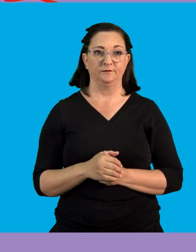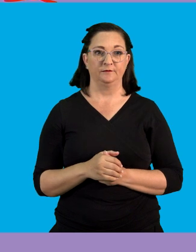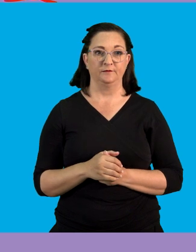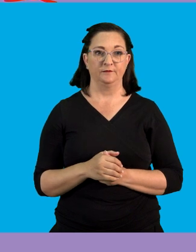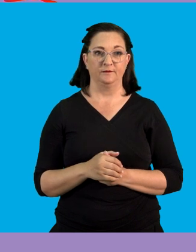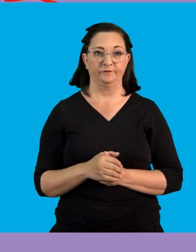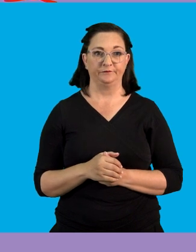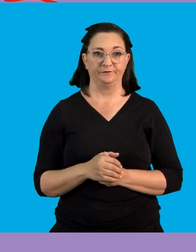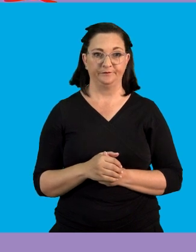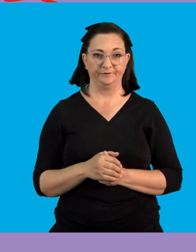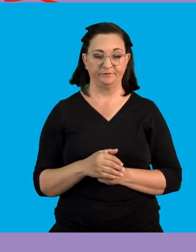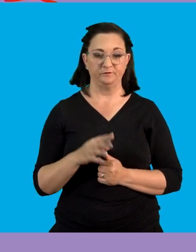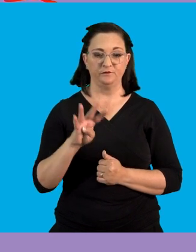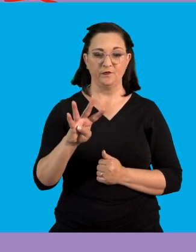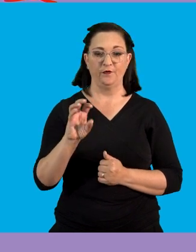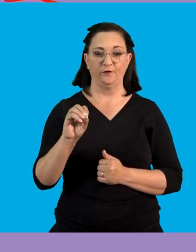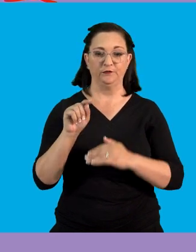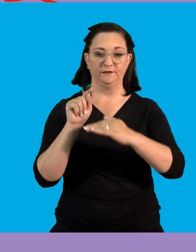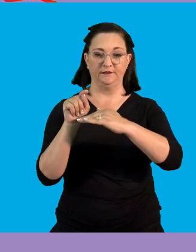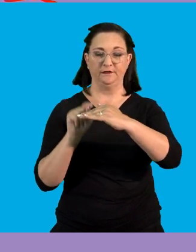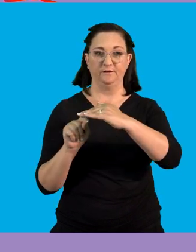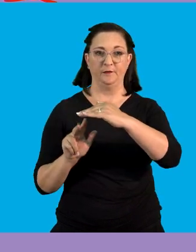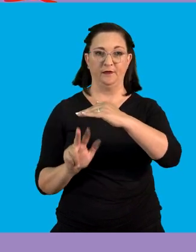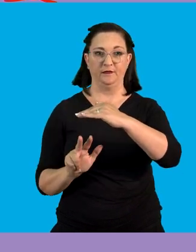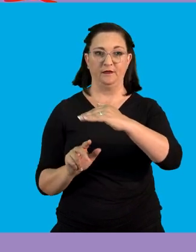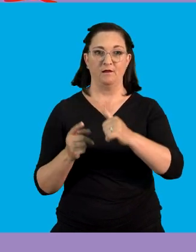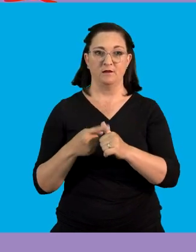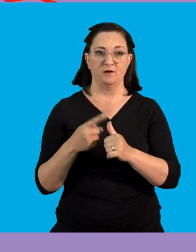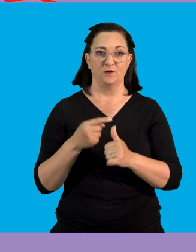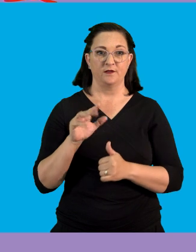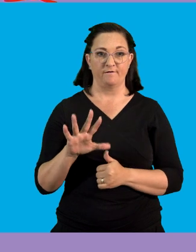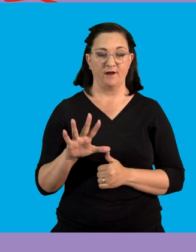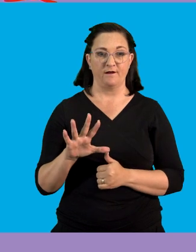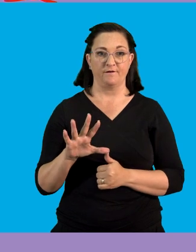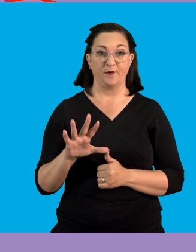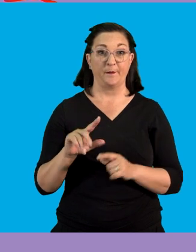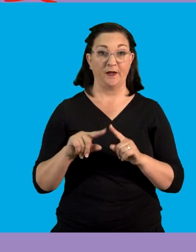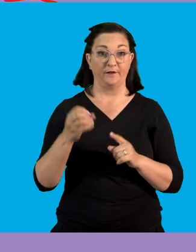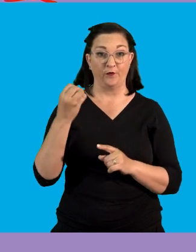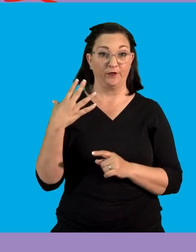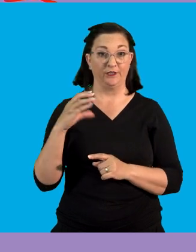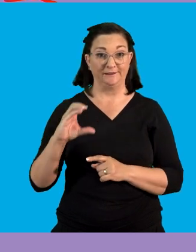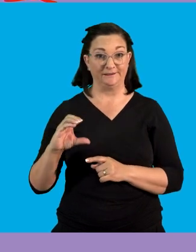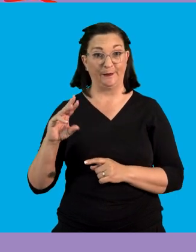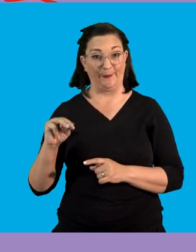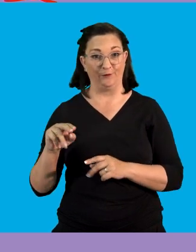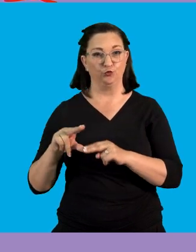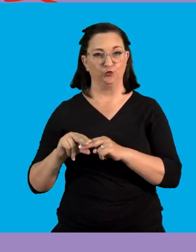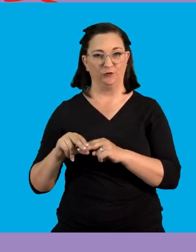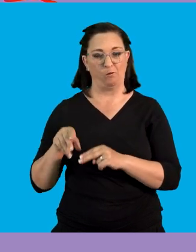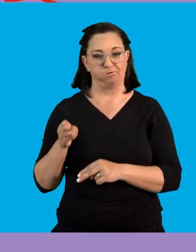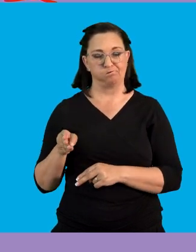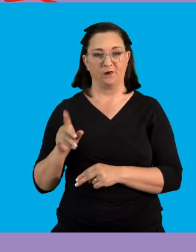to 40 divided by 8 would give us 5. And don't forget